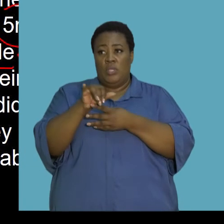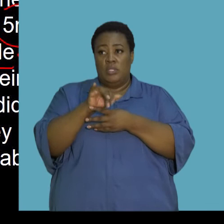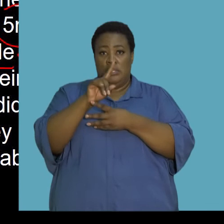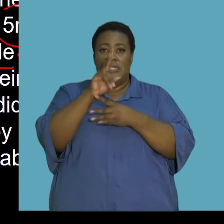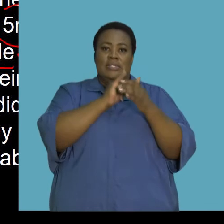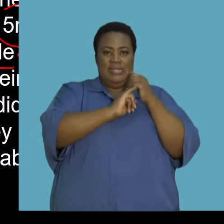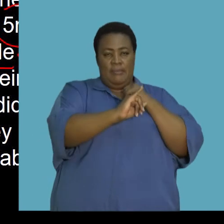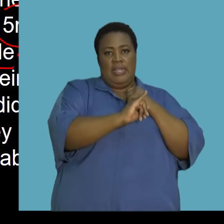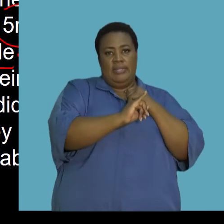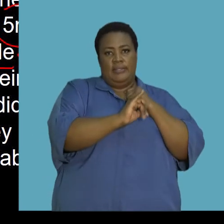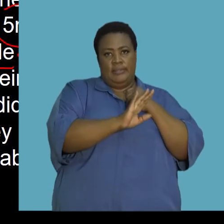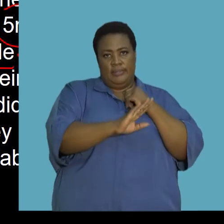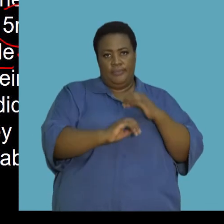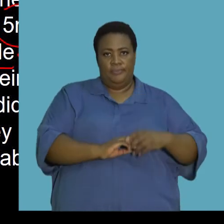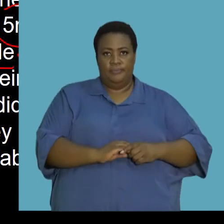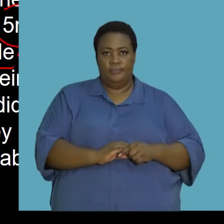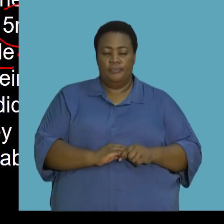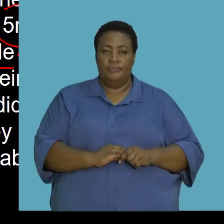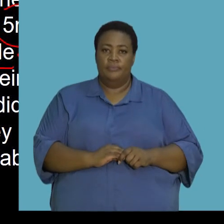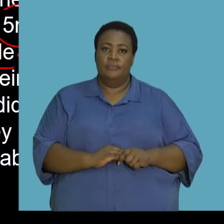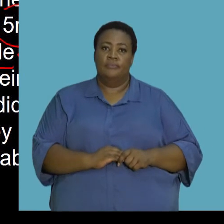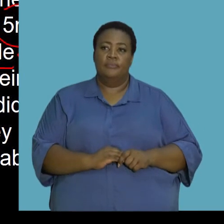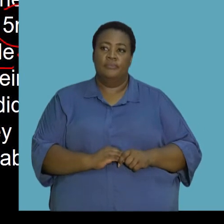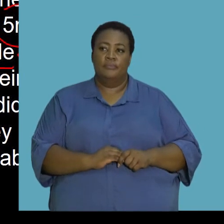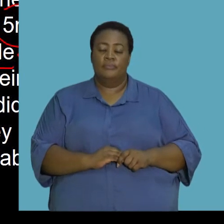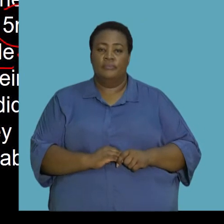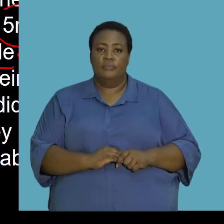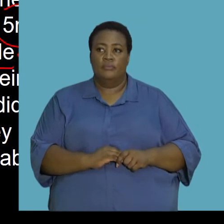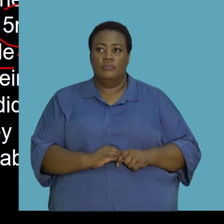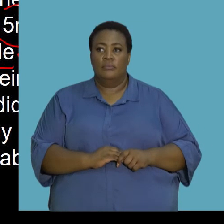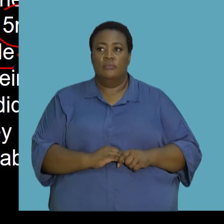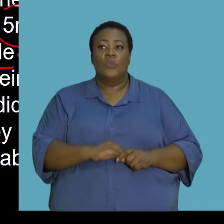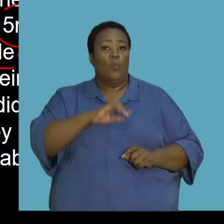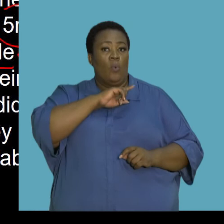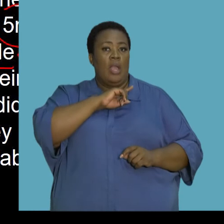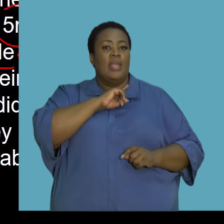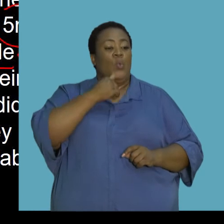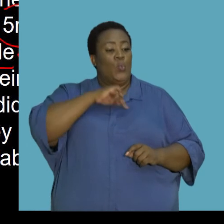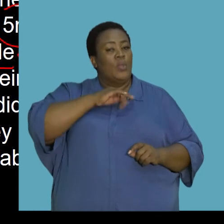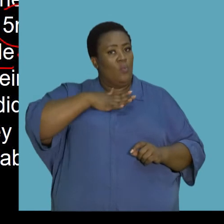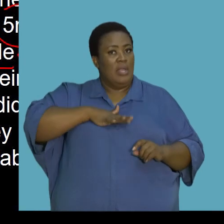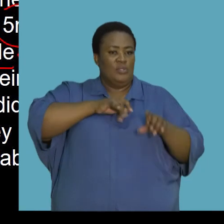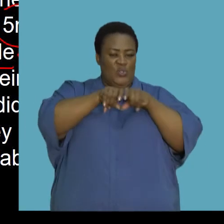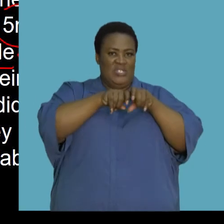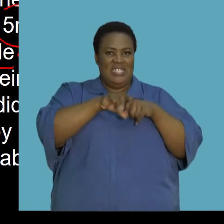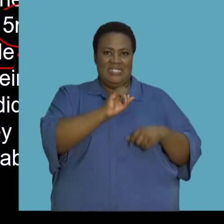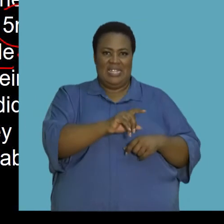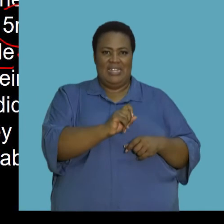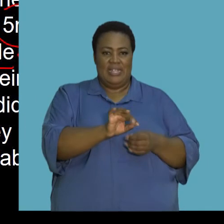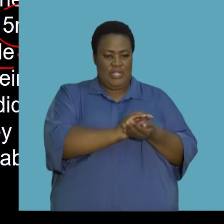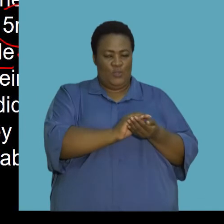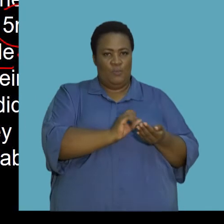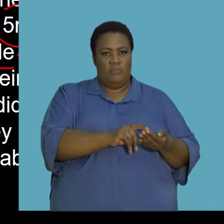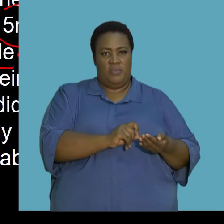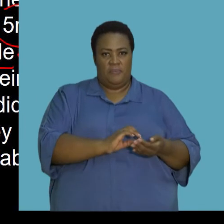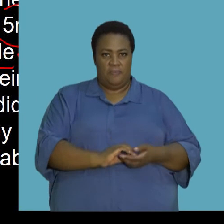would be the independent type of bubble. We said that's the independent variable because that's what we're testing.